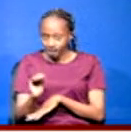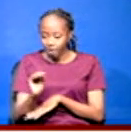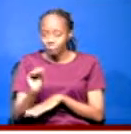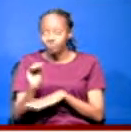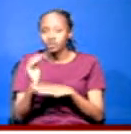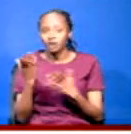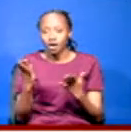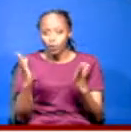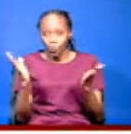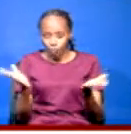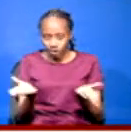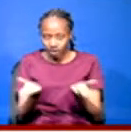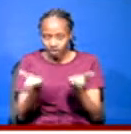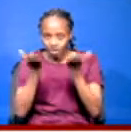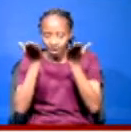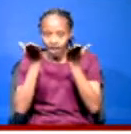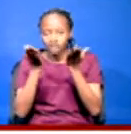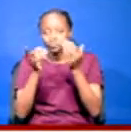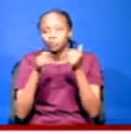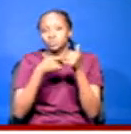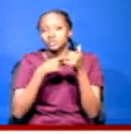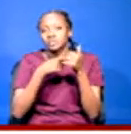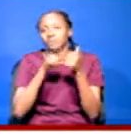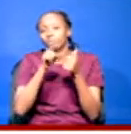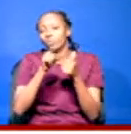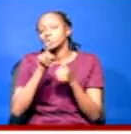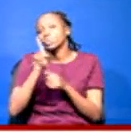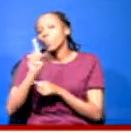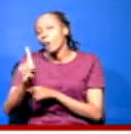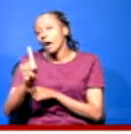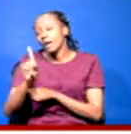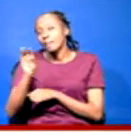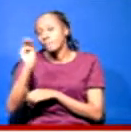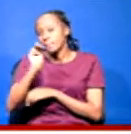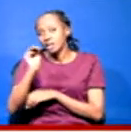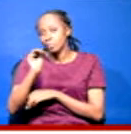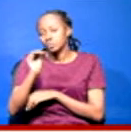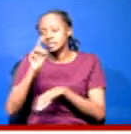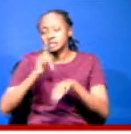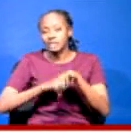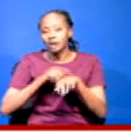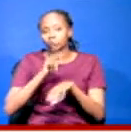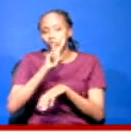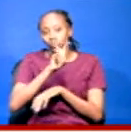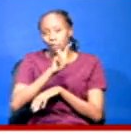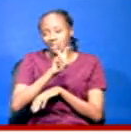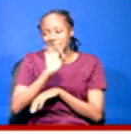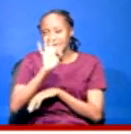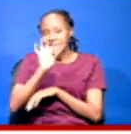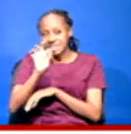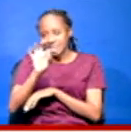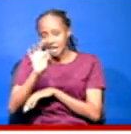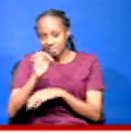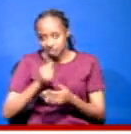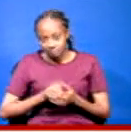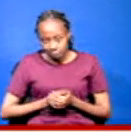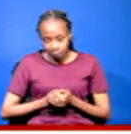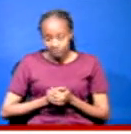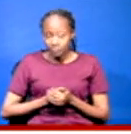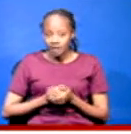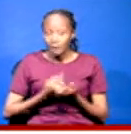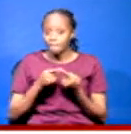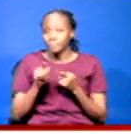to approximately 6.1 million by 2030. And this is